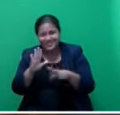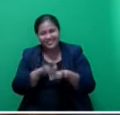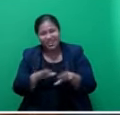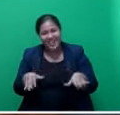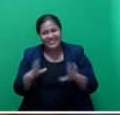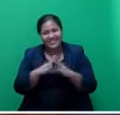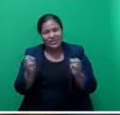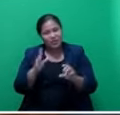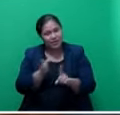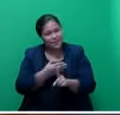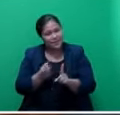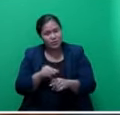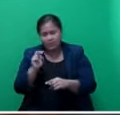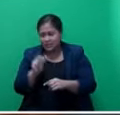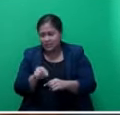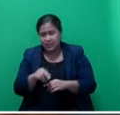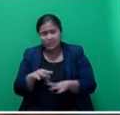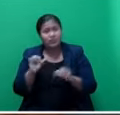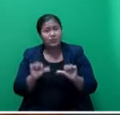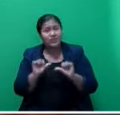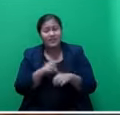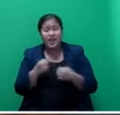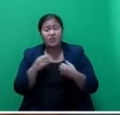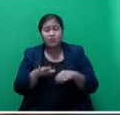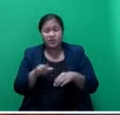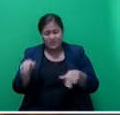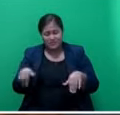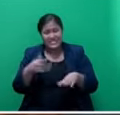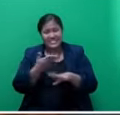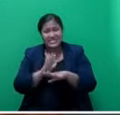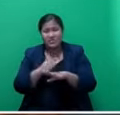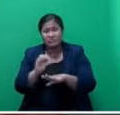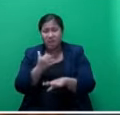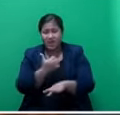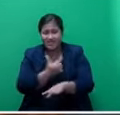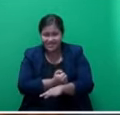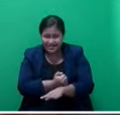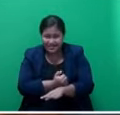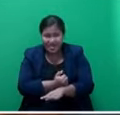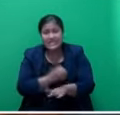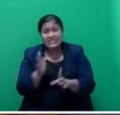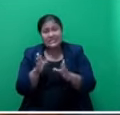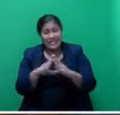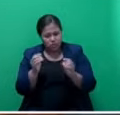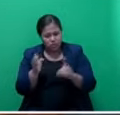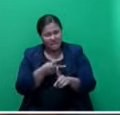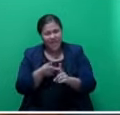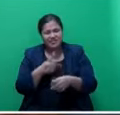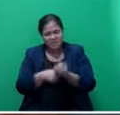We need to protect our children from this new drug. Sexual violence against our women, boys, and girls continue to